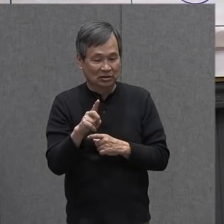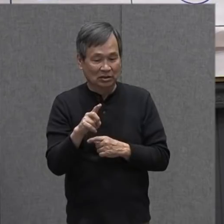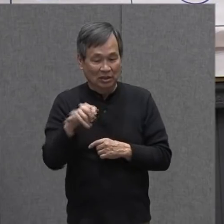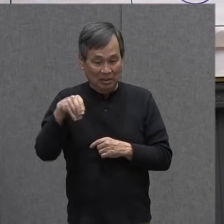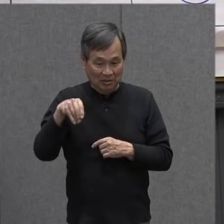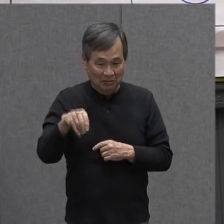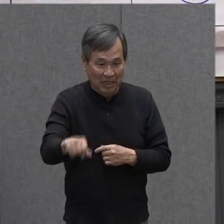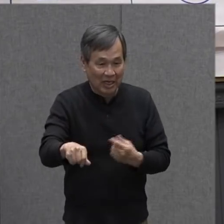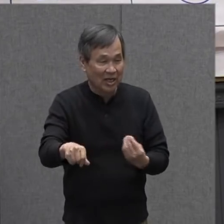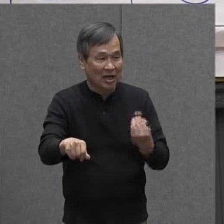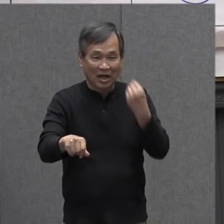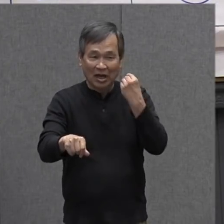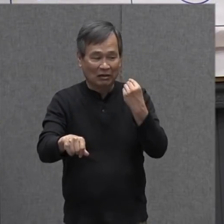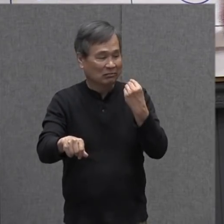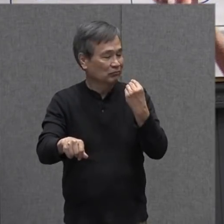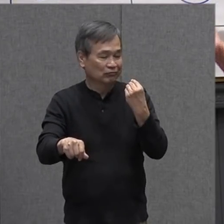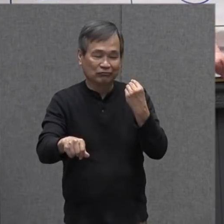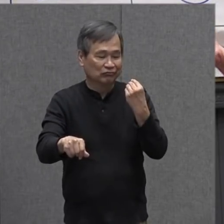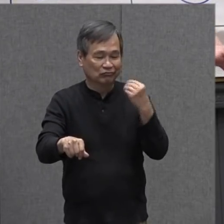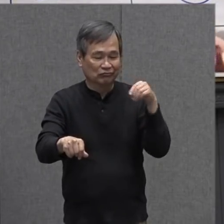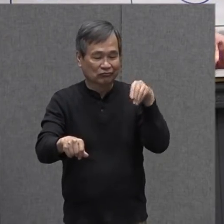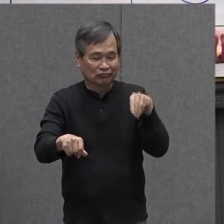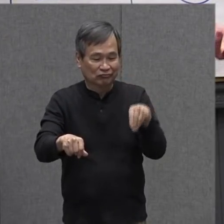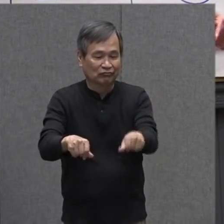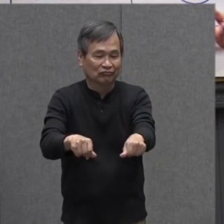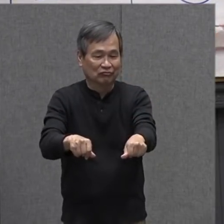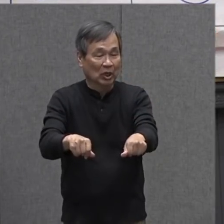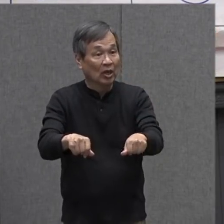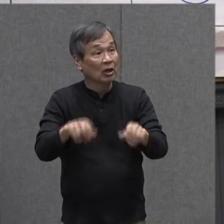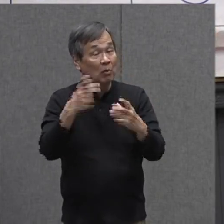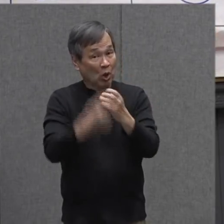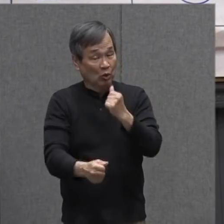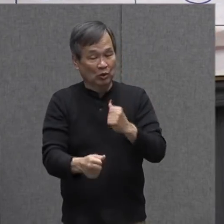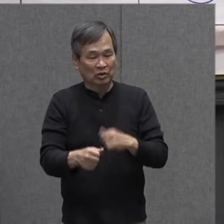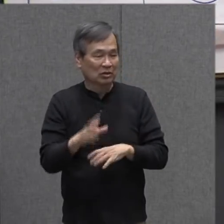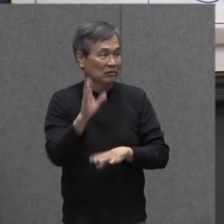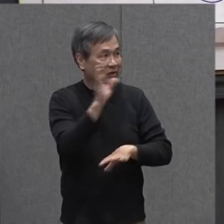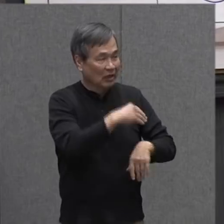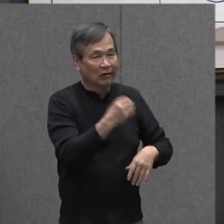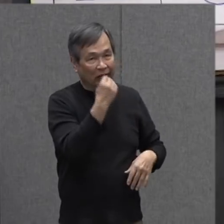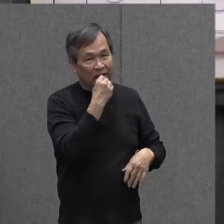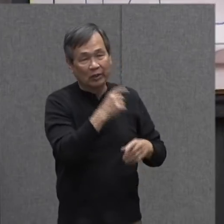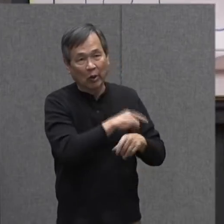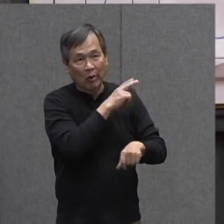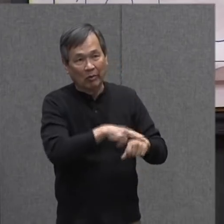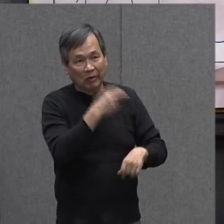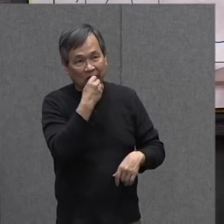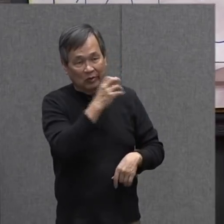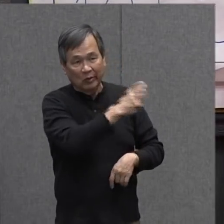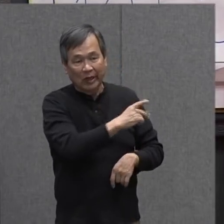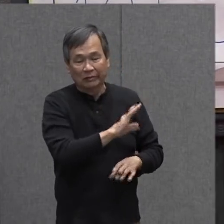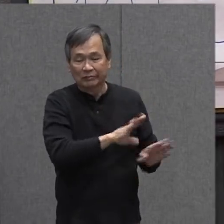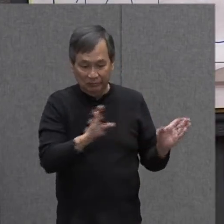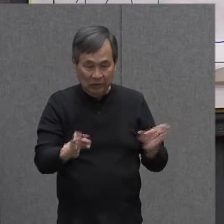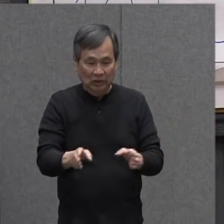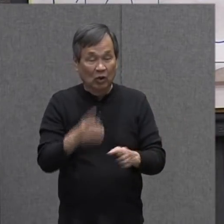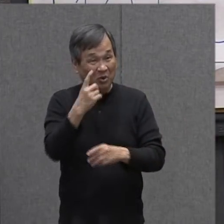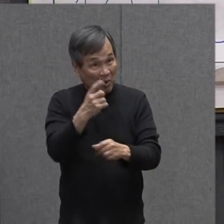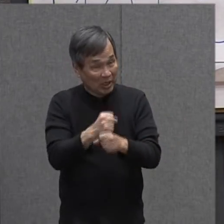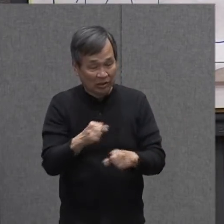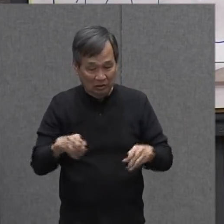I see a 2, and other fractions also have 2, either in the numerator or denominator. And there's other fractions that also have a